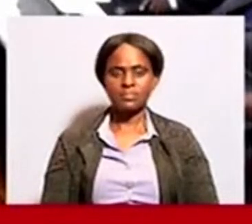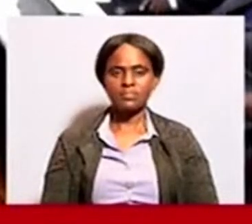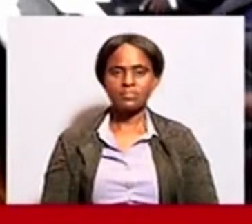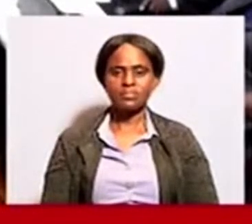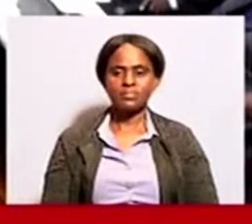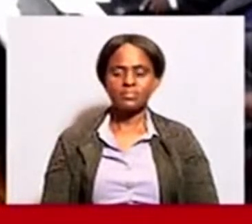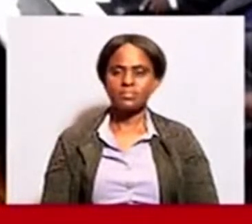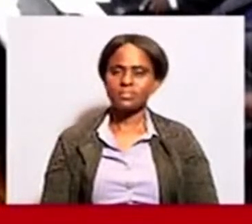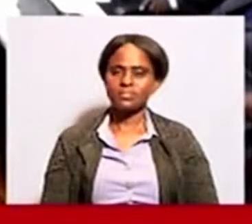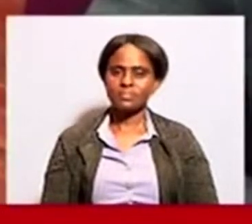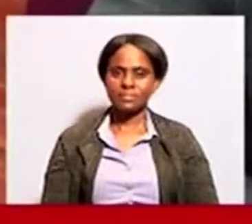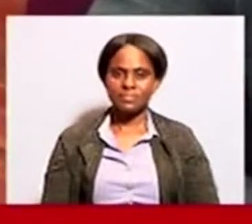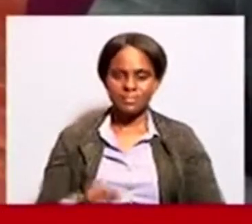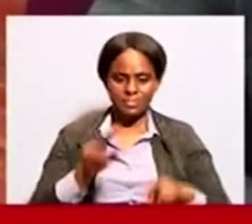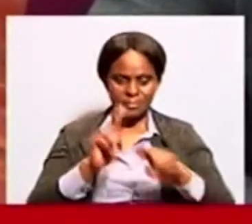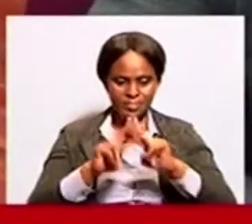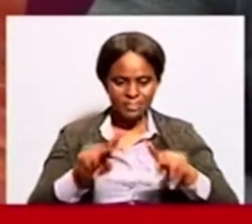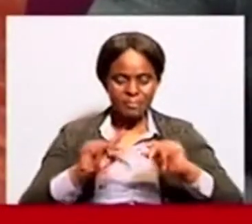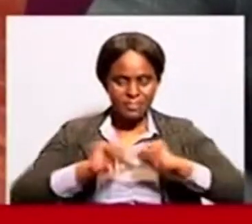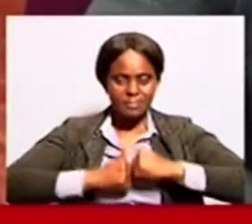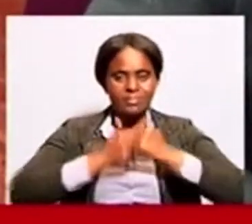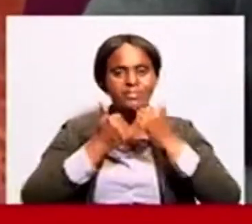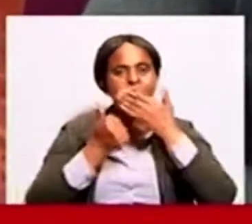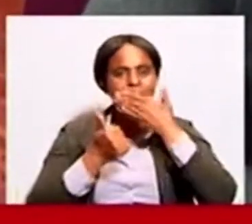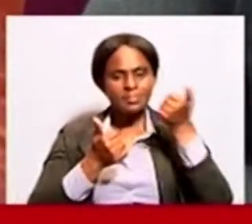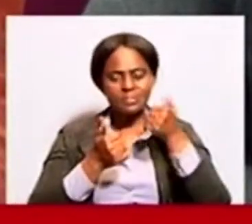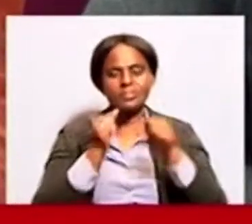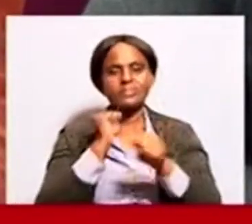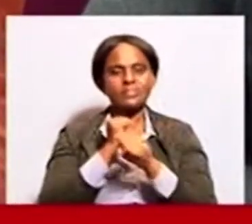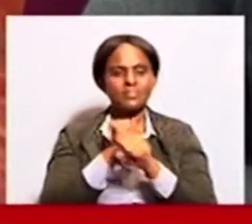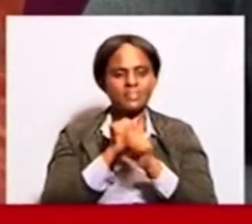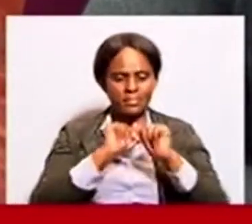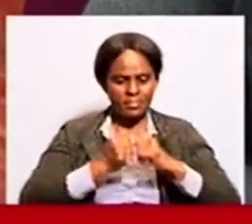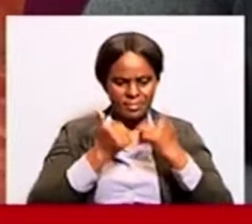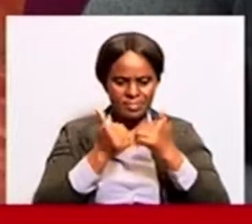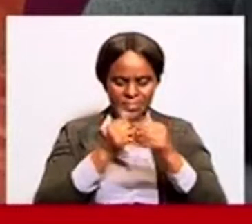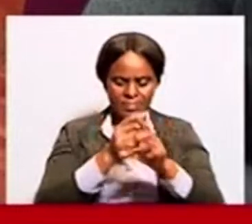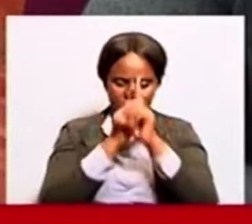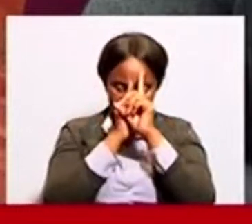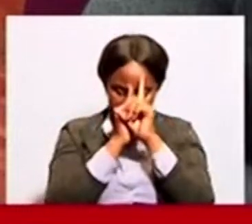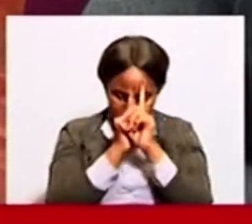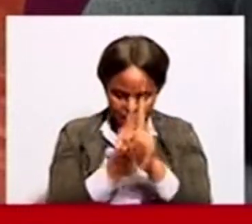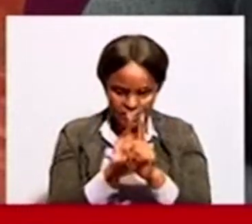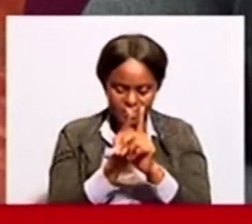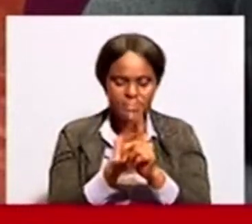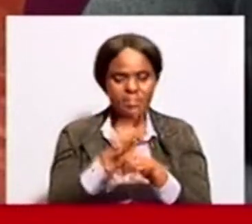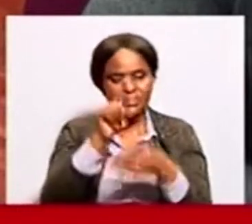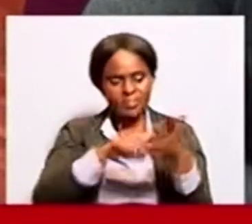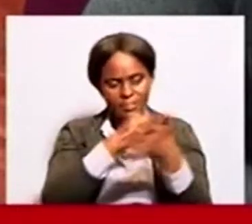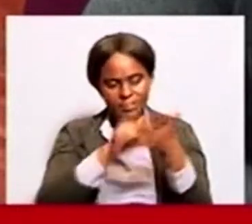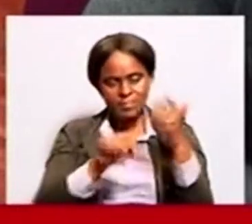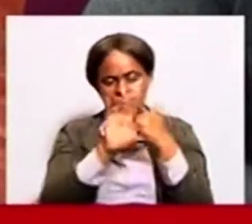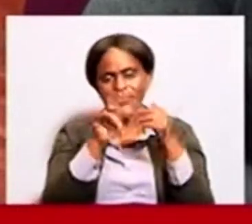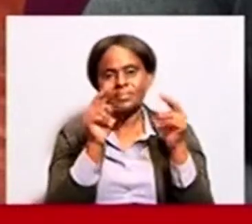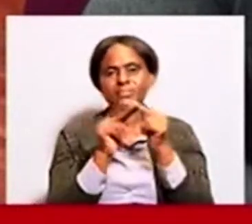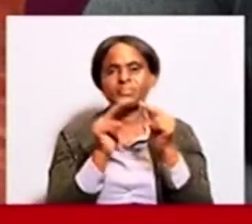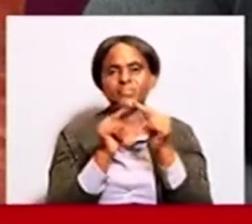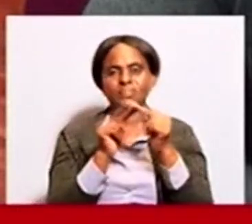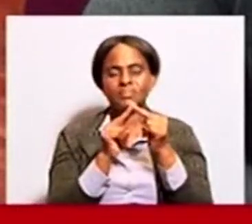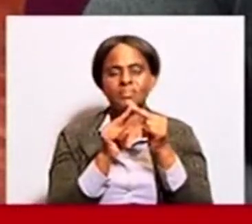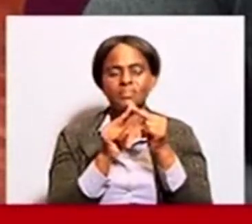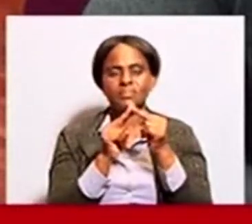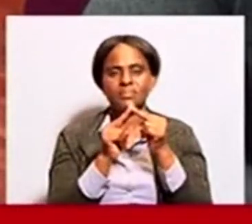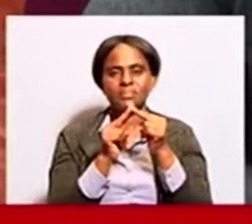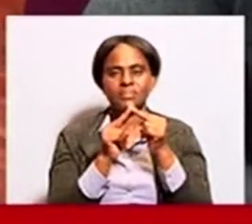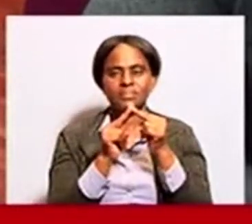Chair, we did our best. When we arrived at a decision to terminate a contract. But that's not